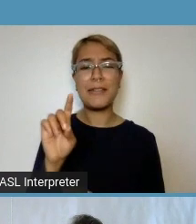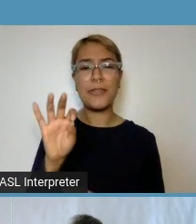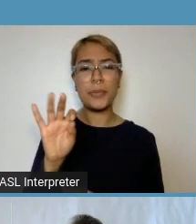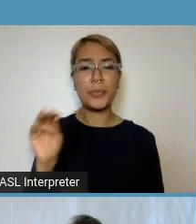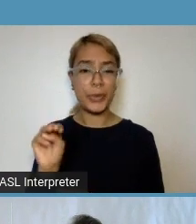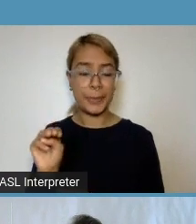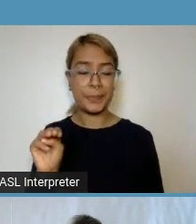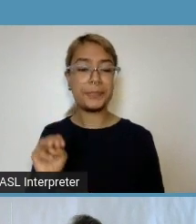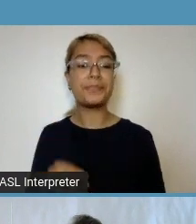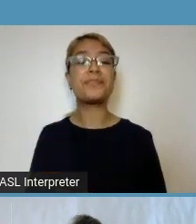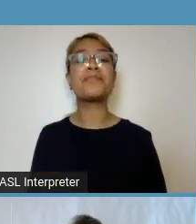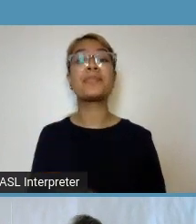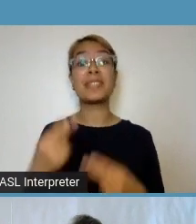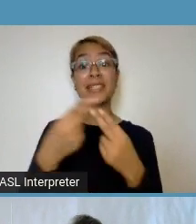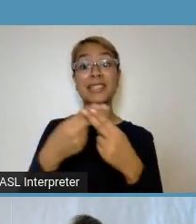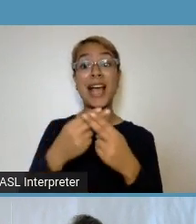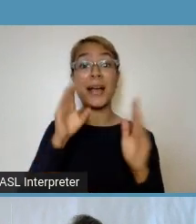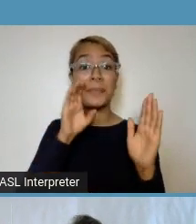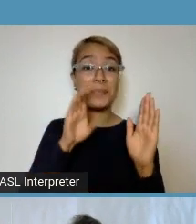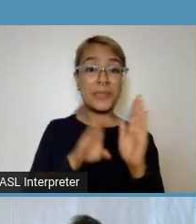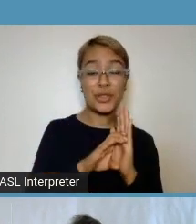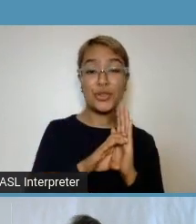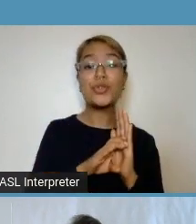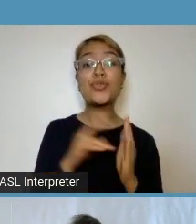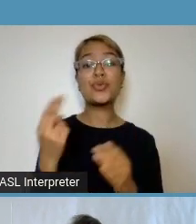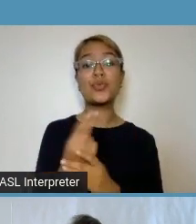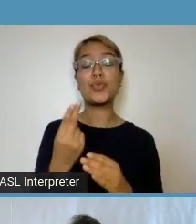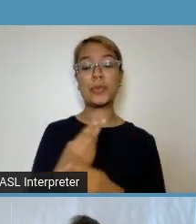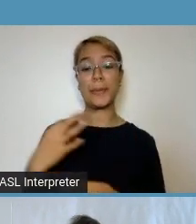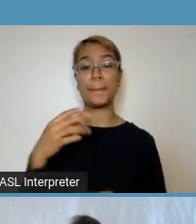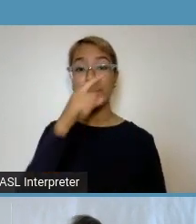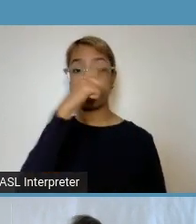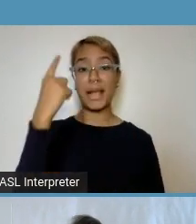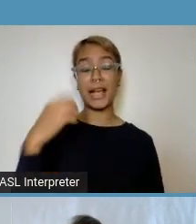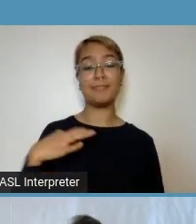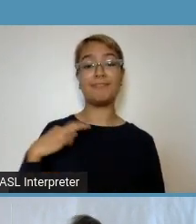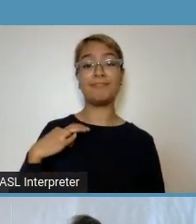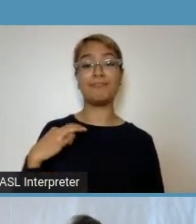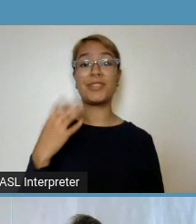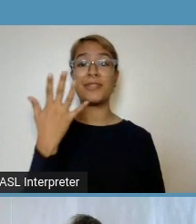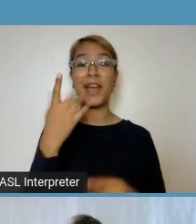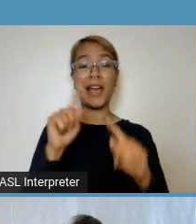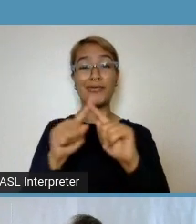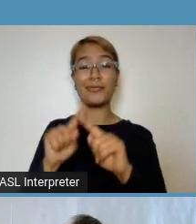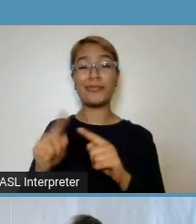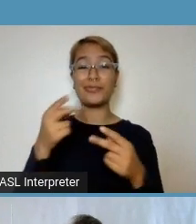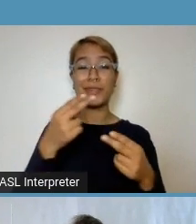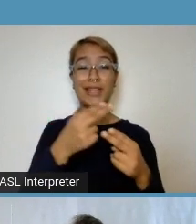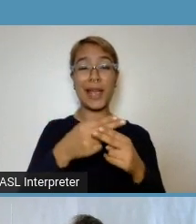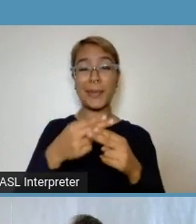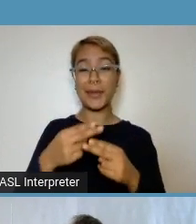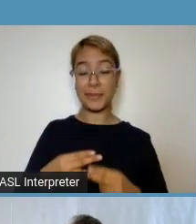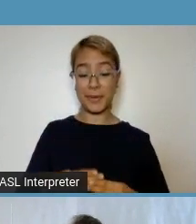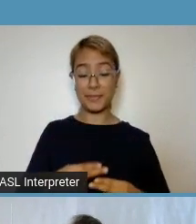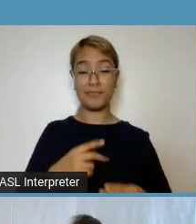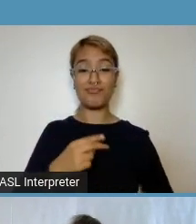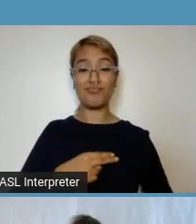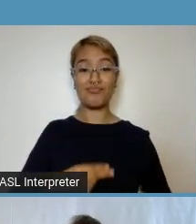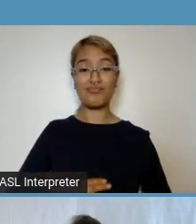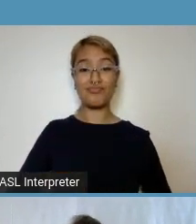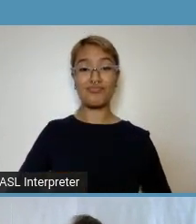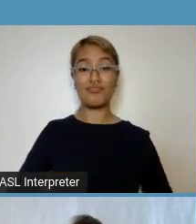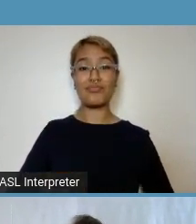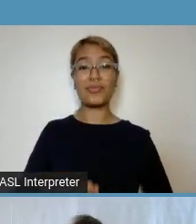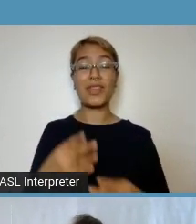This slide includes a picture of me wearing a black T-shirt with five names of enslaved and freed people whose labor